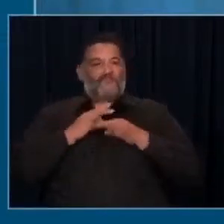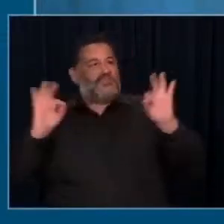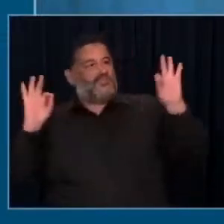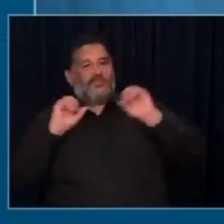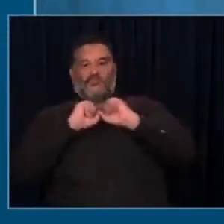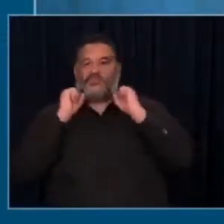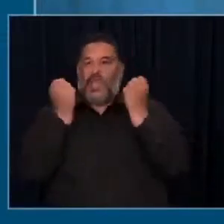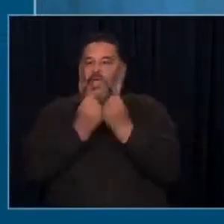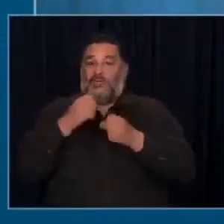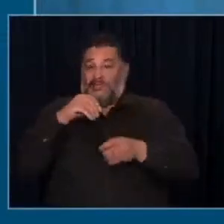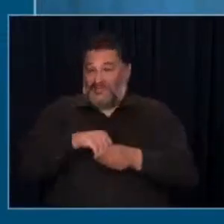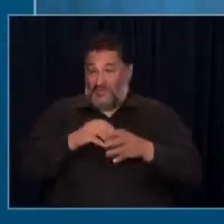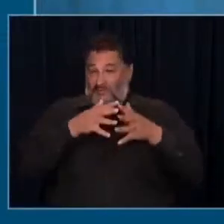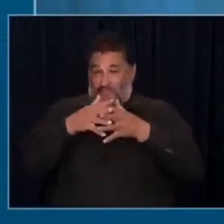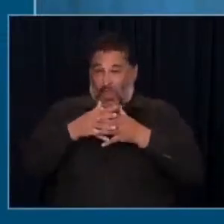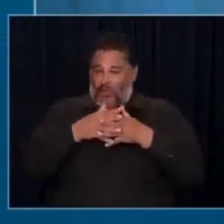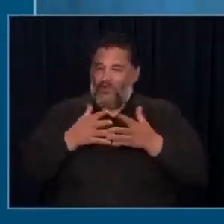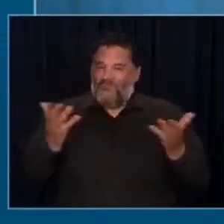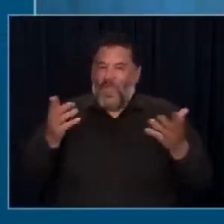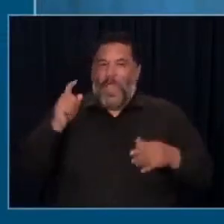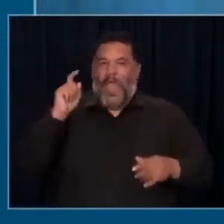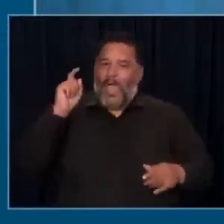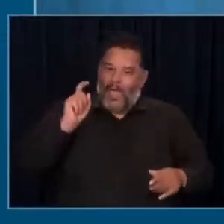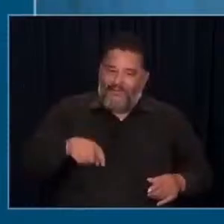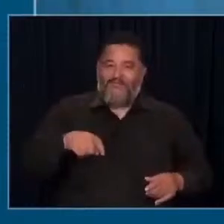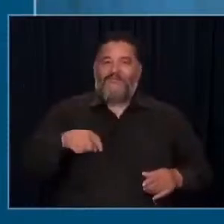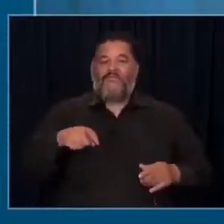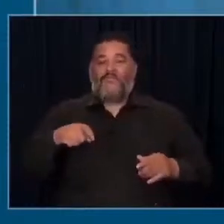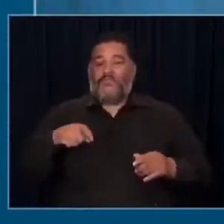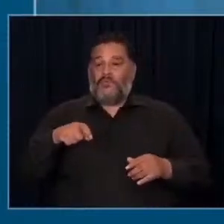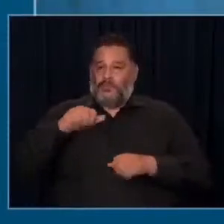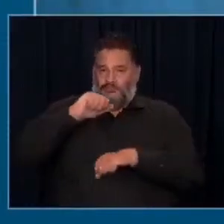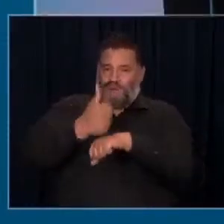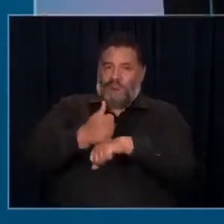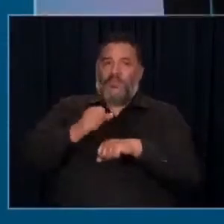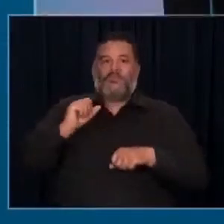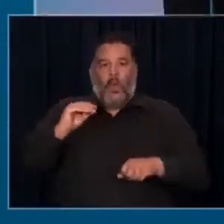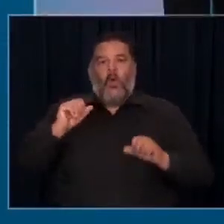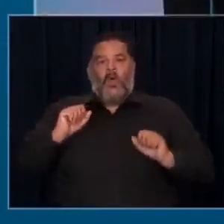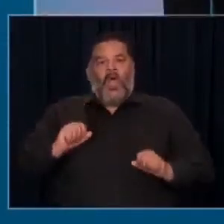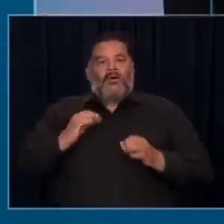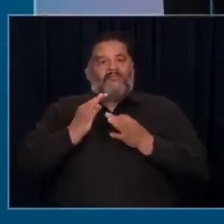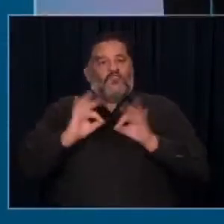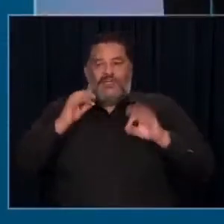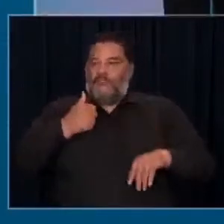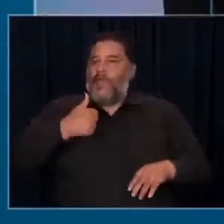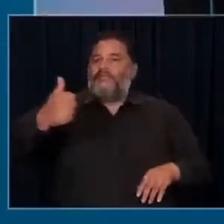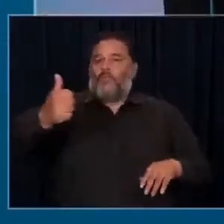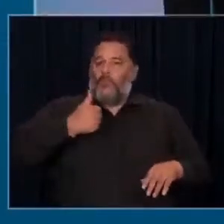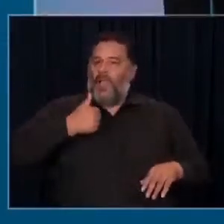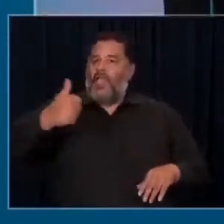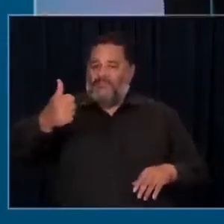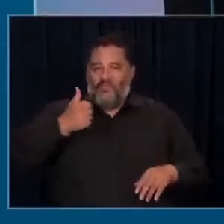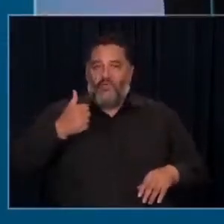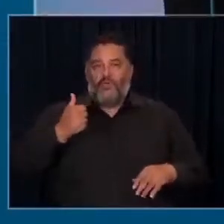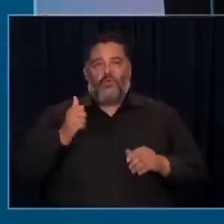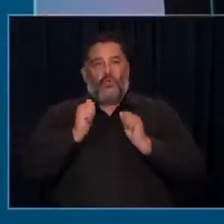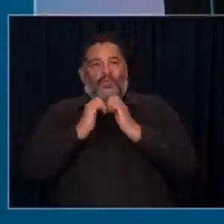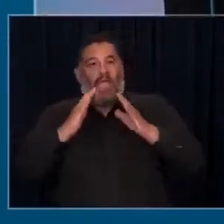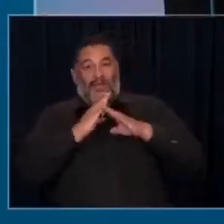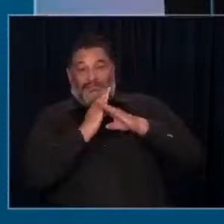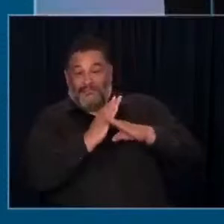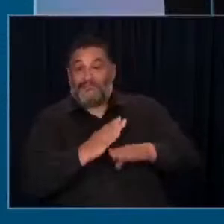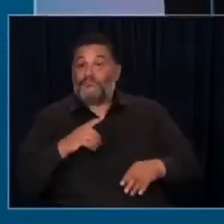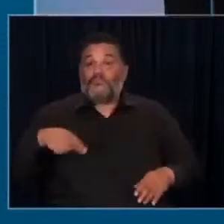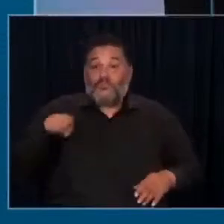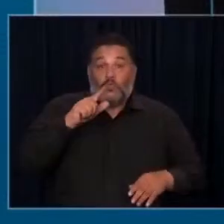in America. We have to have it where we can go back and forth without hindrance. But those that are illegally coming